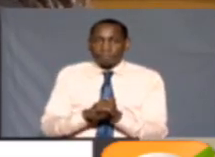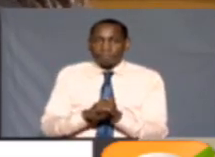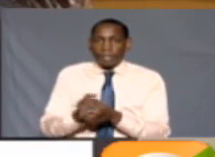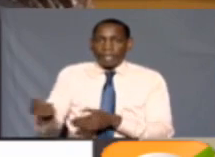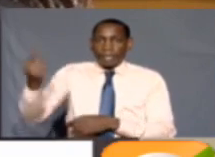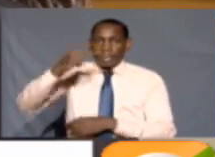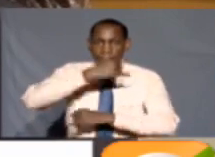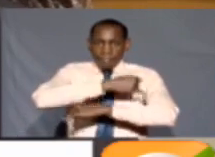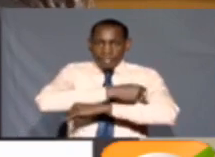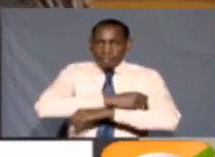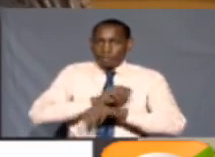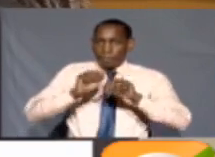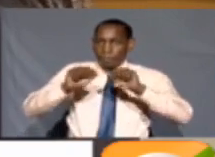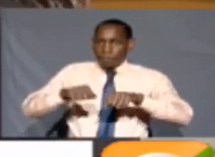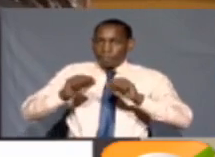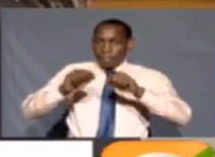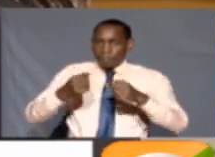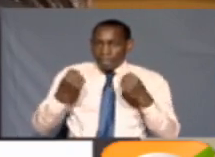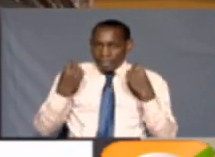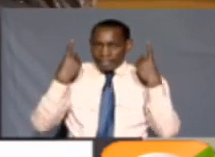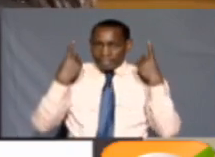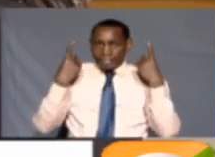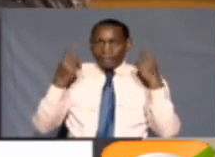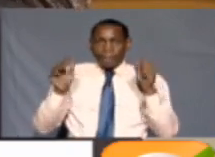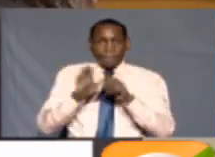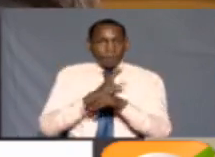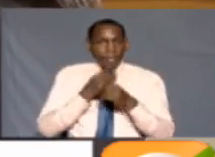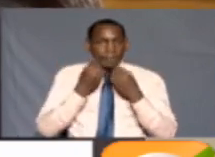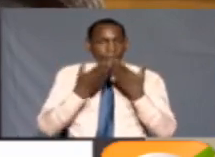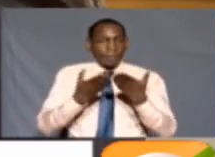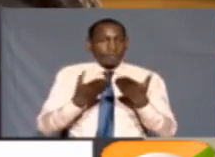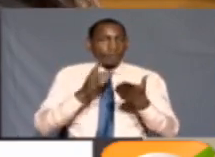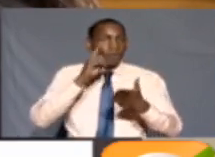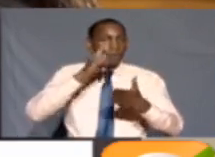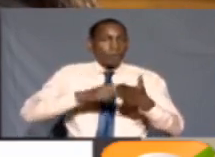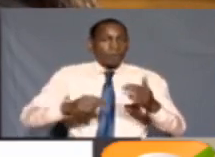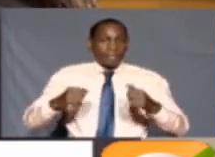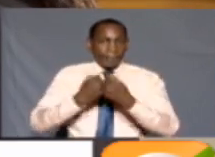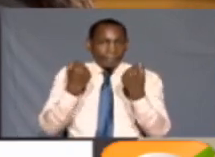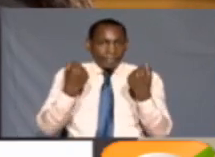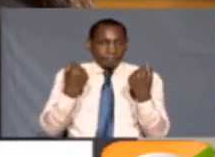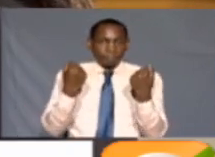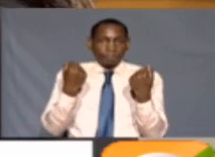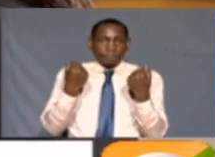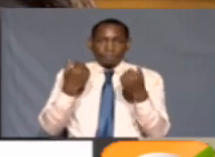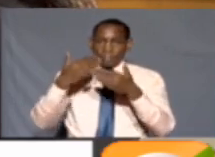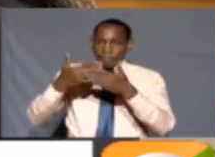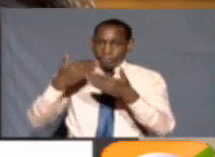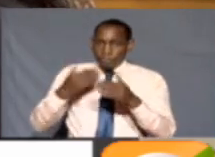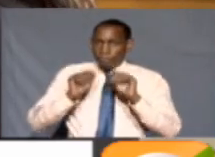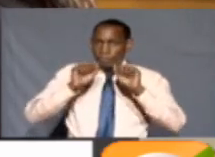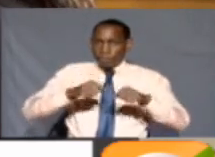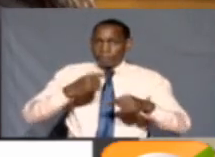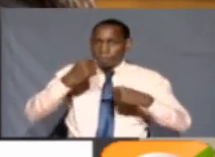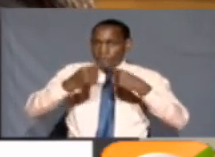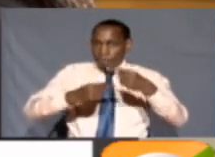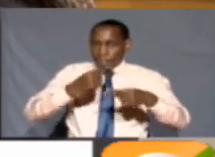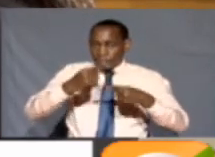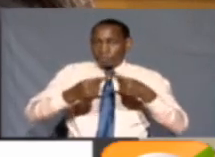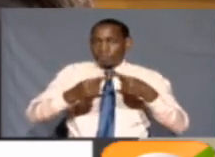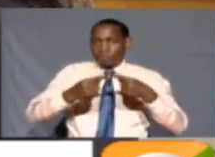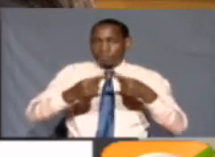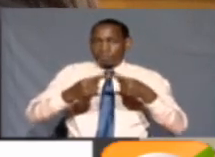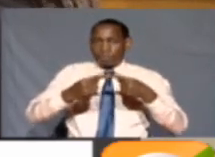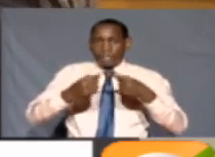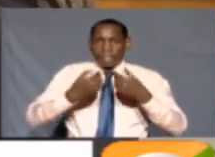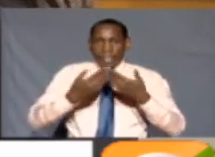the Institute, so that we can actually get the full information of what happened before we can make